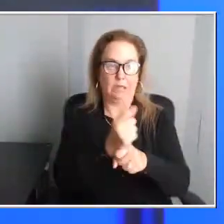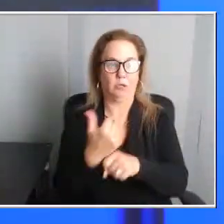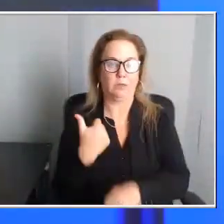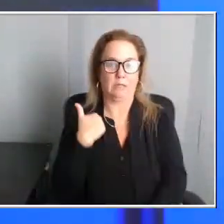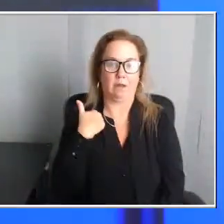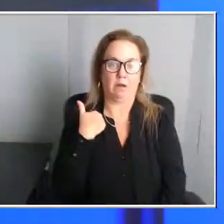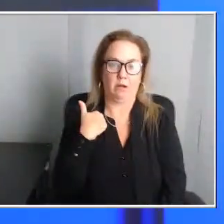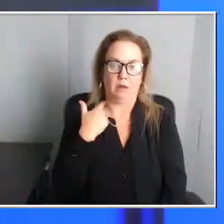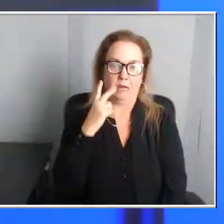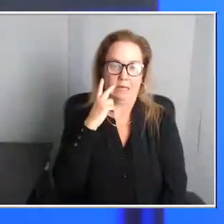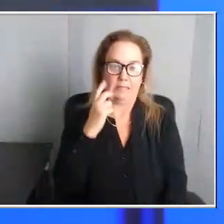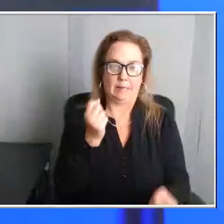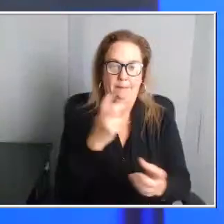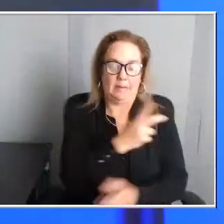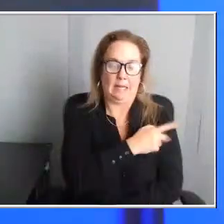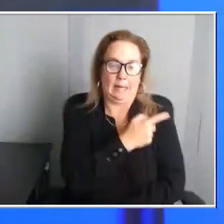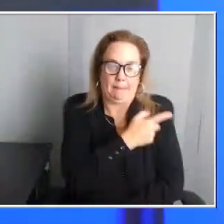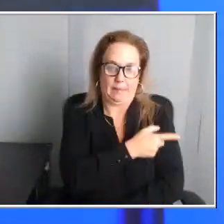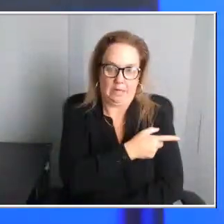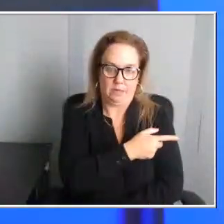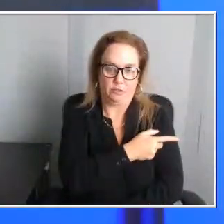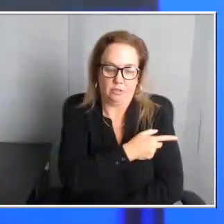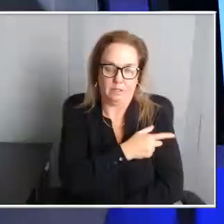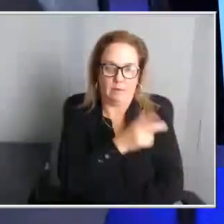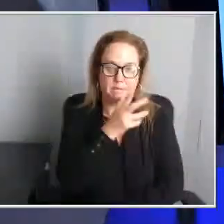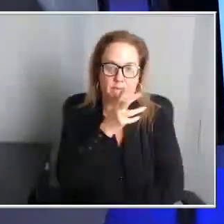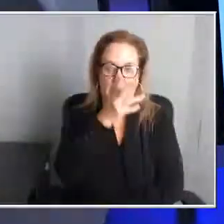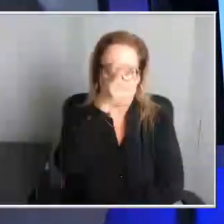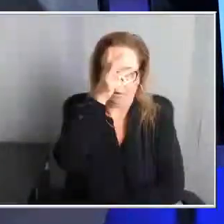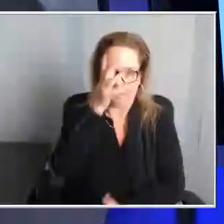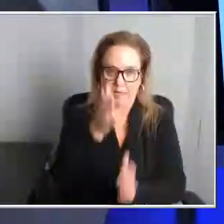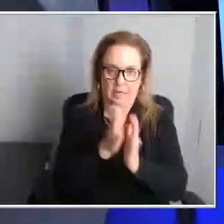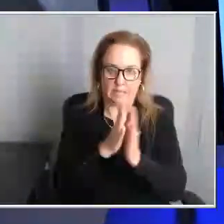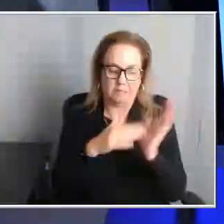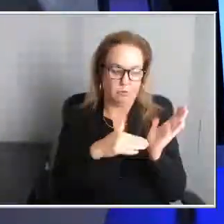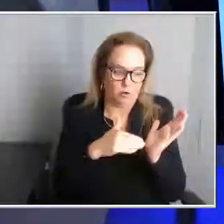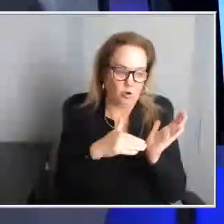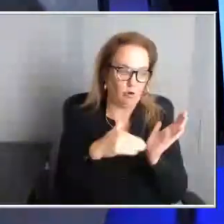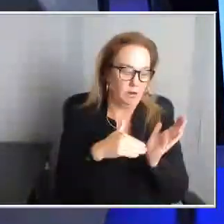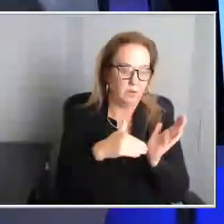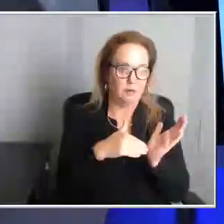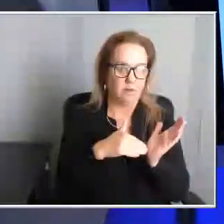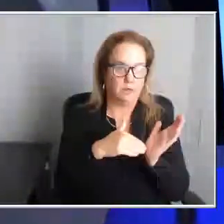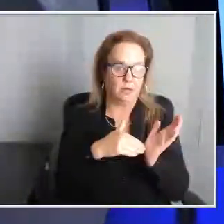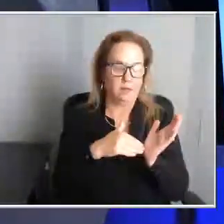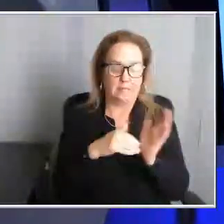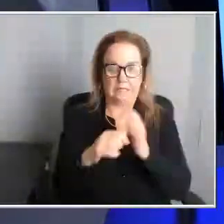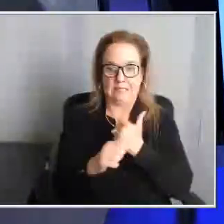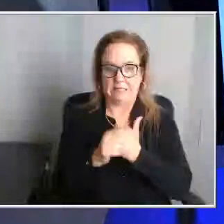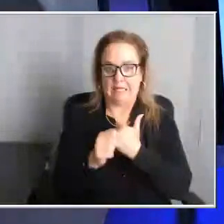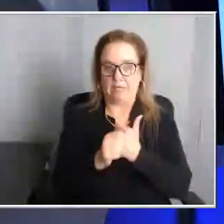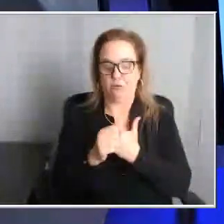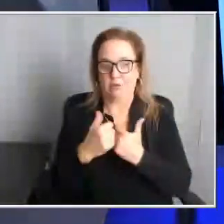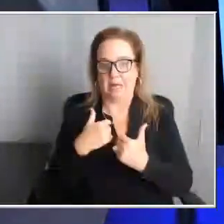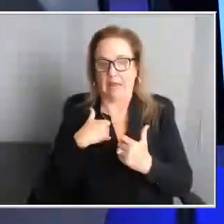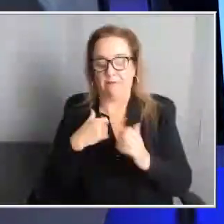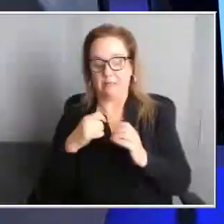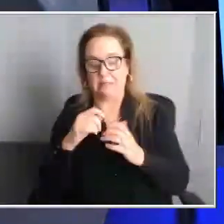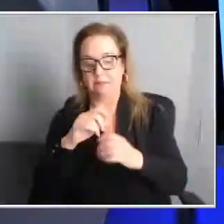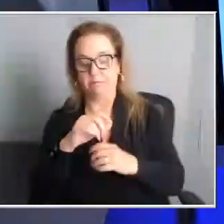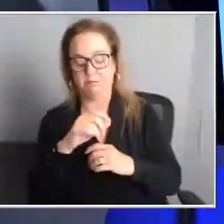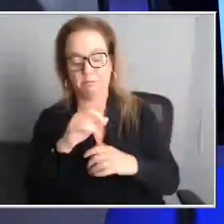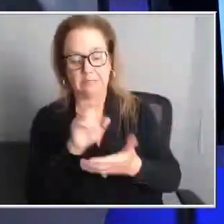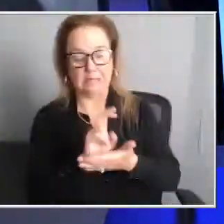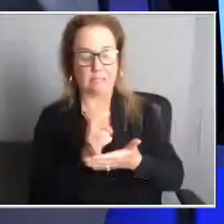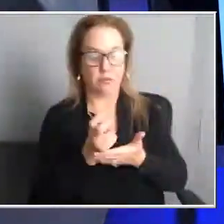I see many patients like this, a parent that asked their doctor, is it dangerous to have a seizure? And many of them tell